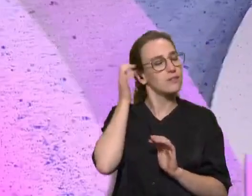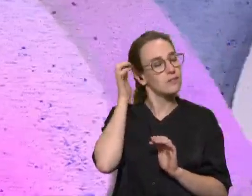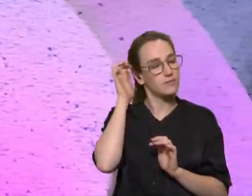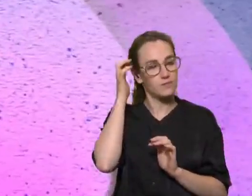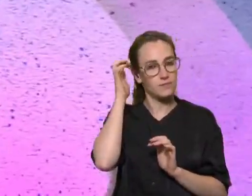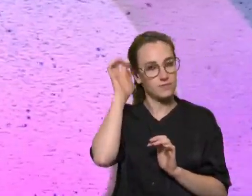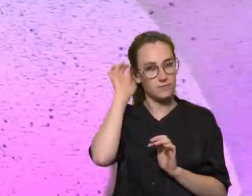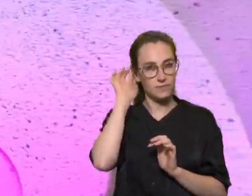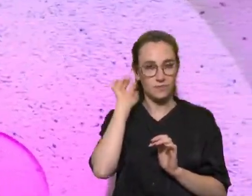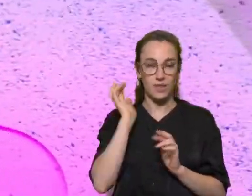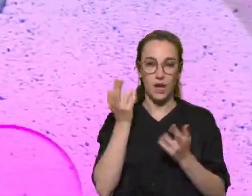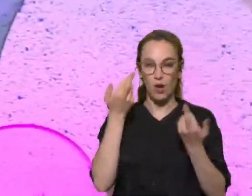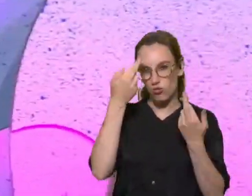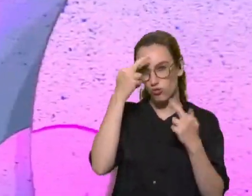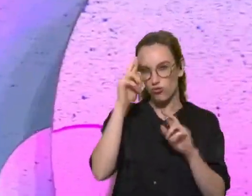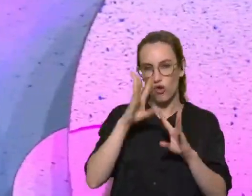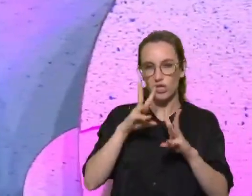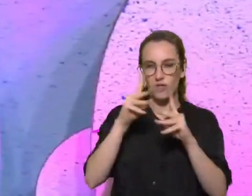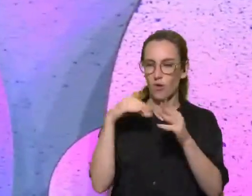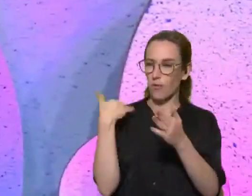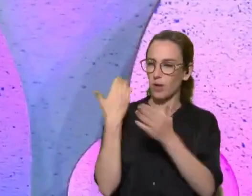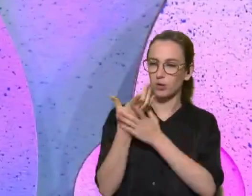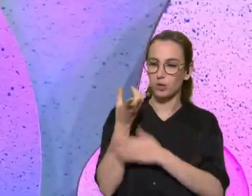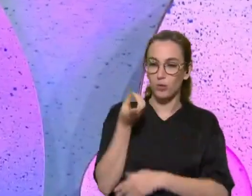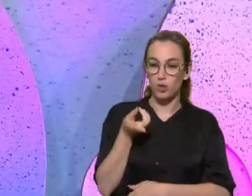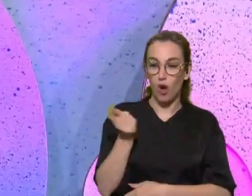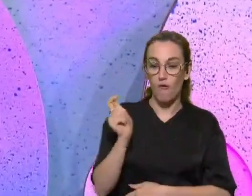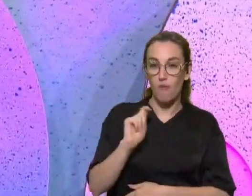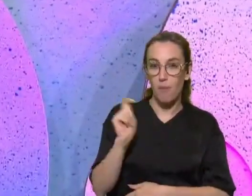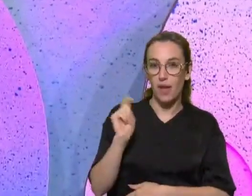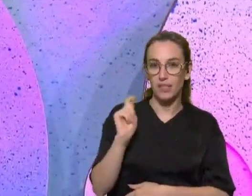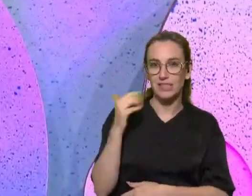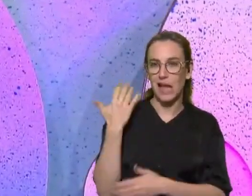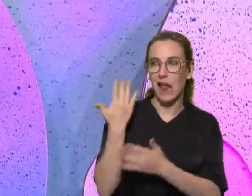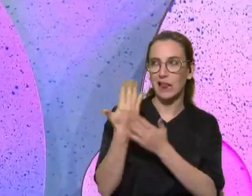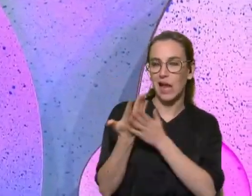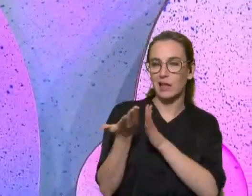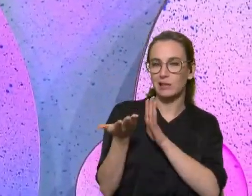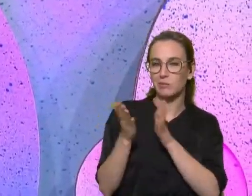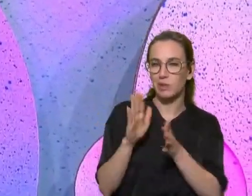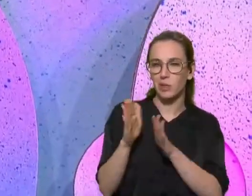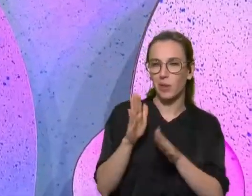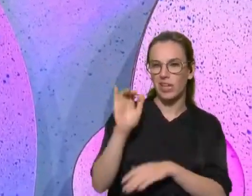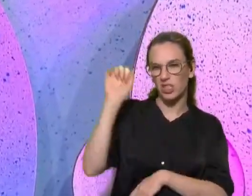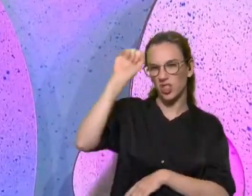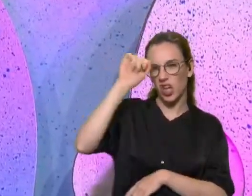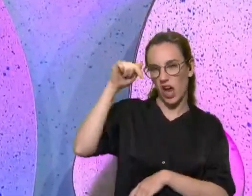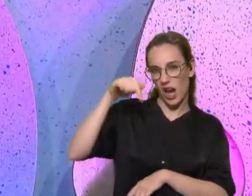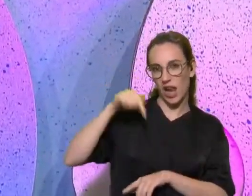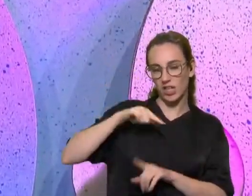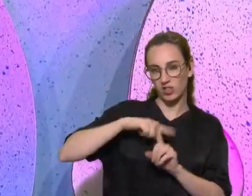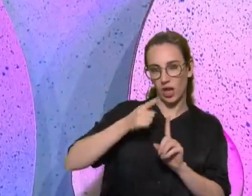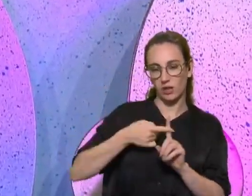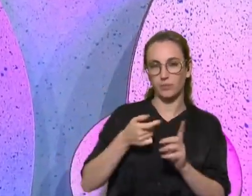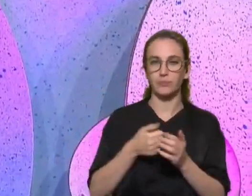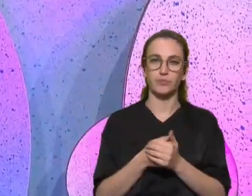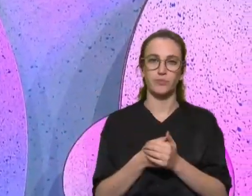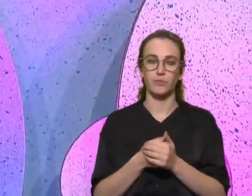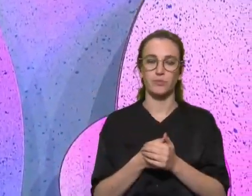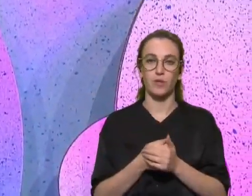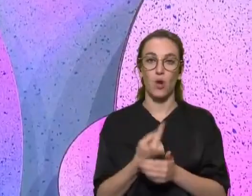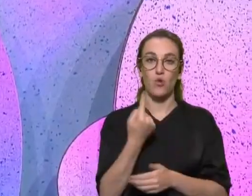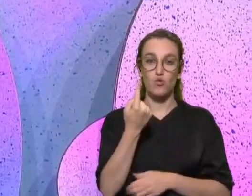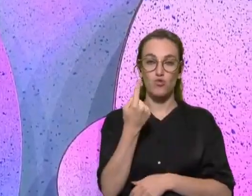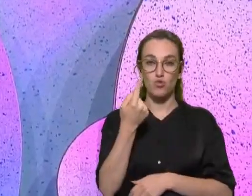was made, in the last 9 months, up to January this year. And